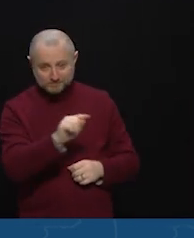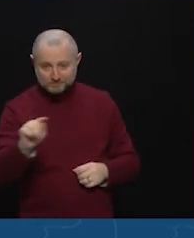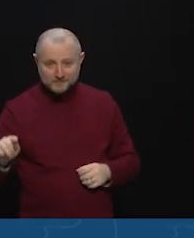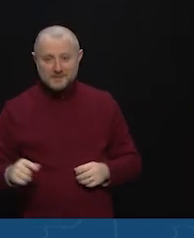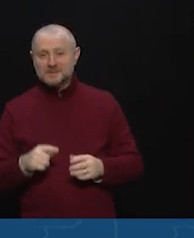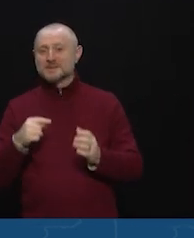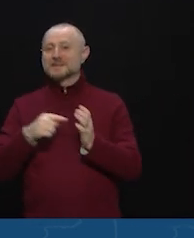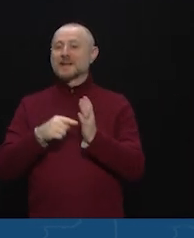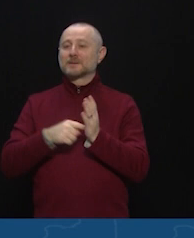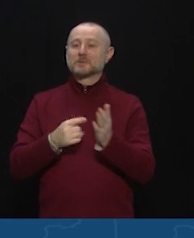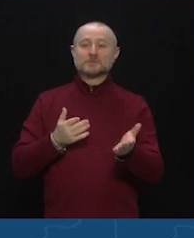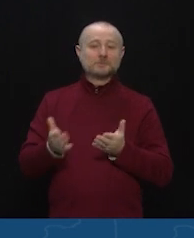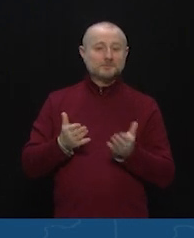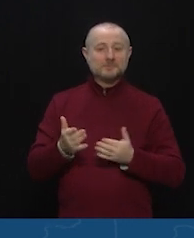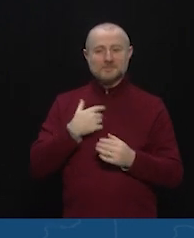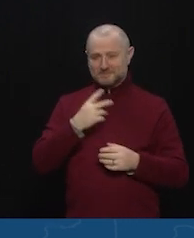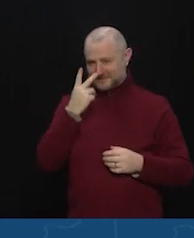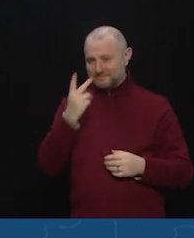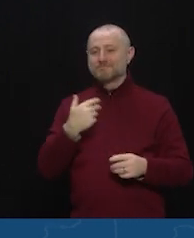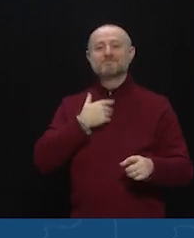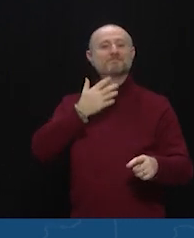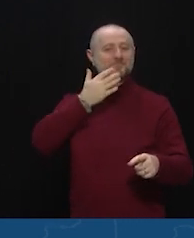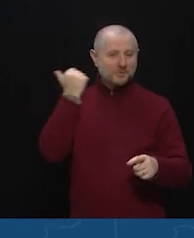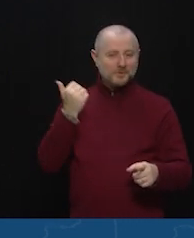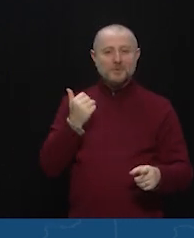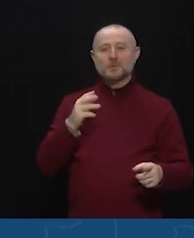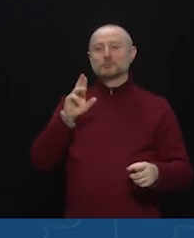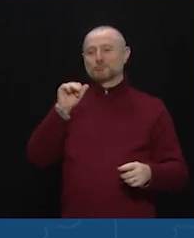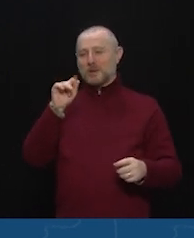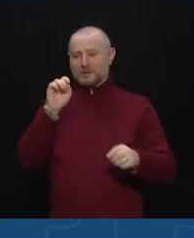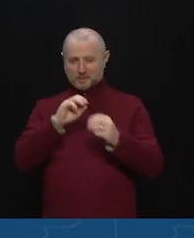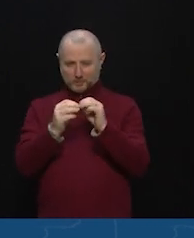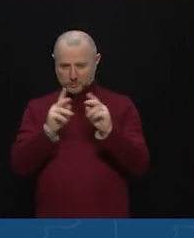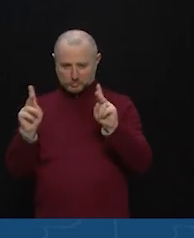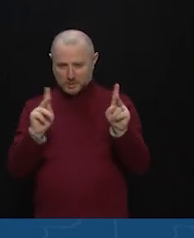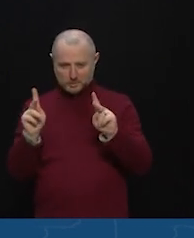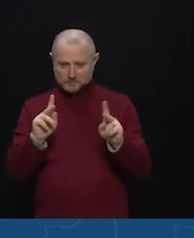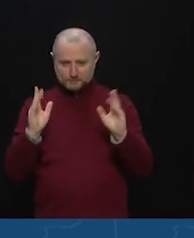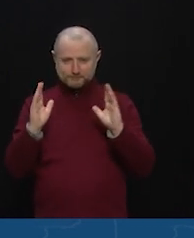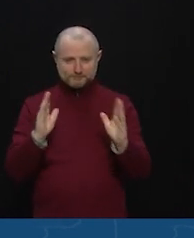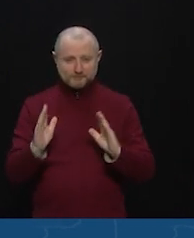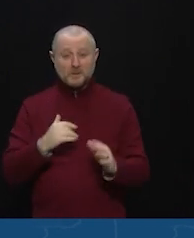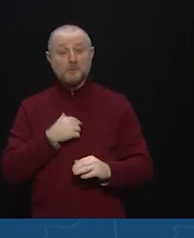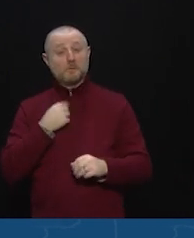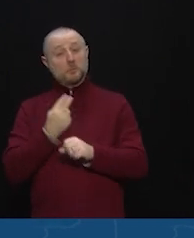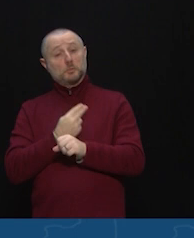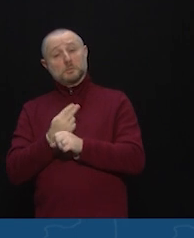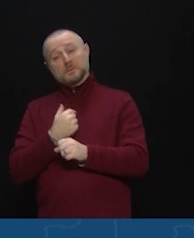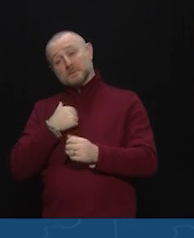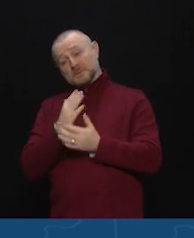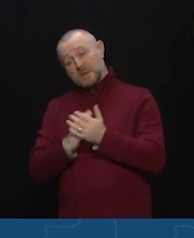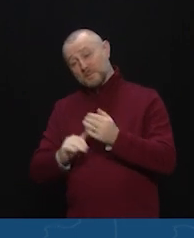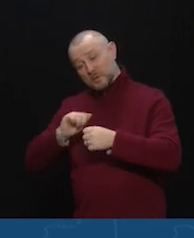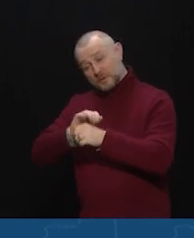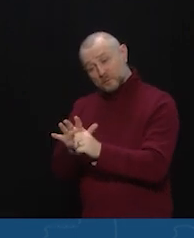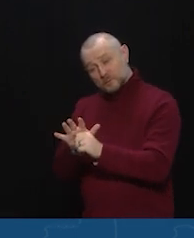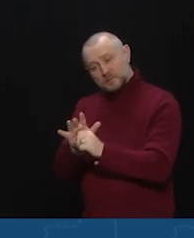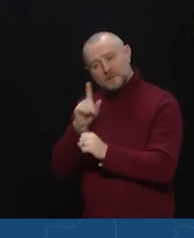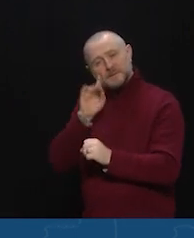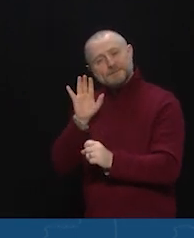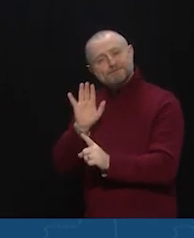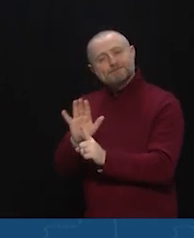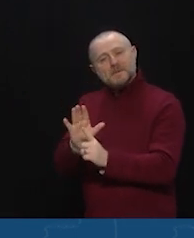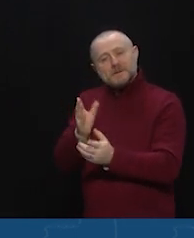we've seen better rates. So, and we've used some of the coronavirus relief funds to offset